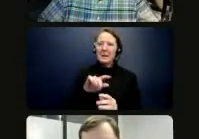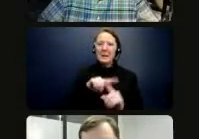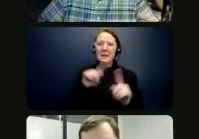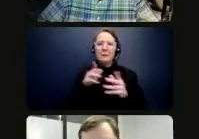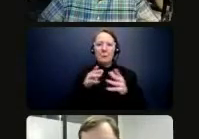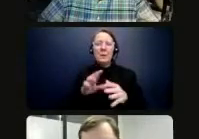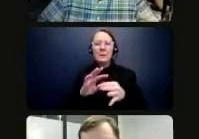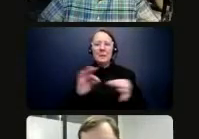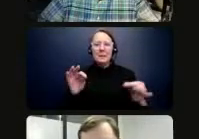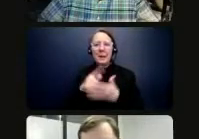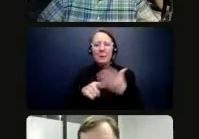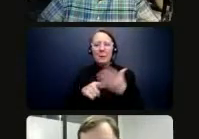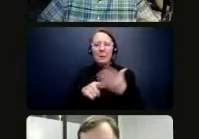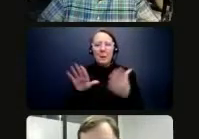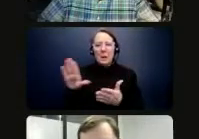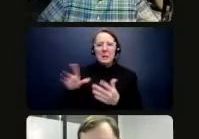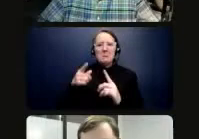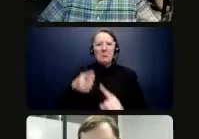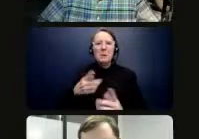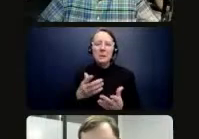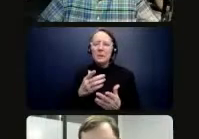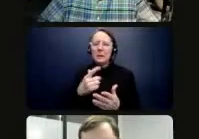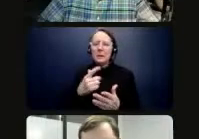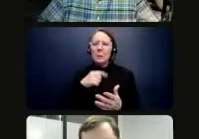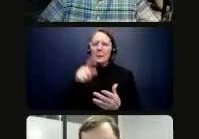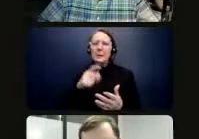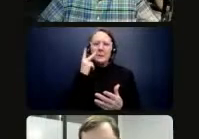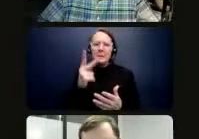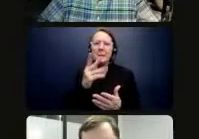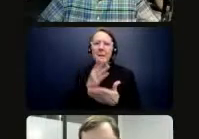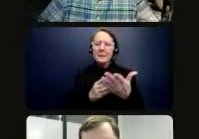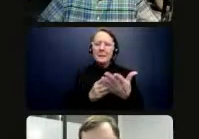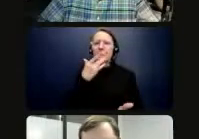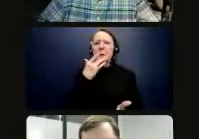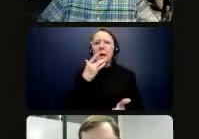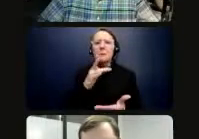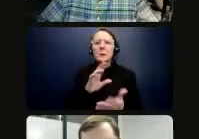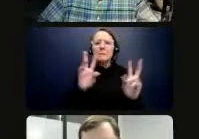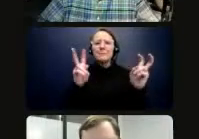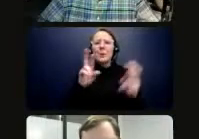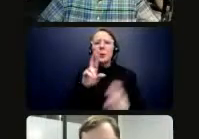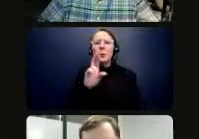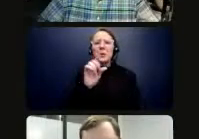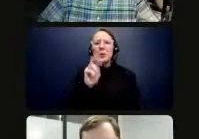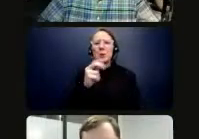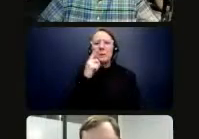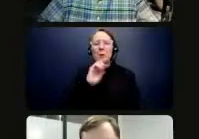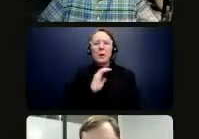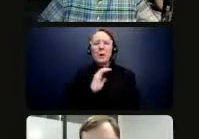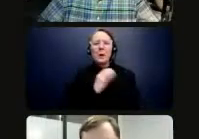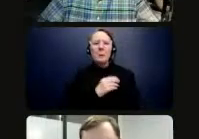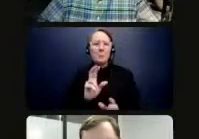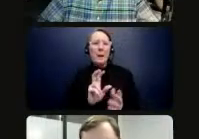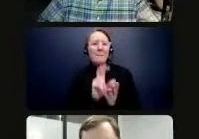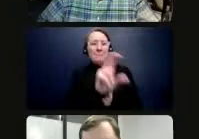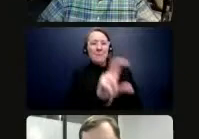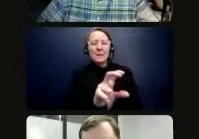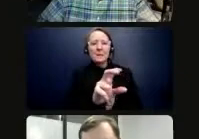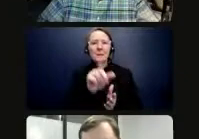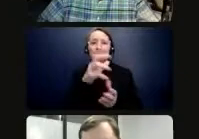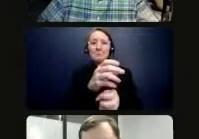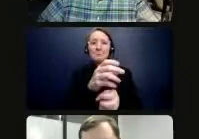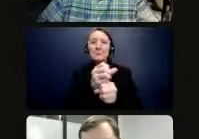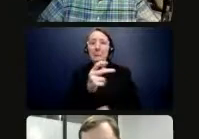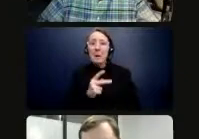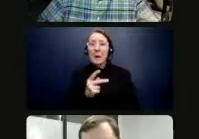said is at some point we have to see some sort of return on our investment. Yeah. Thank you. and so